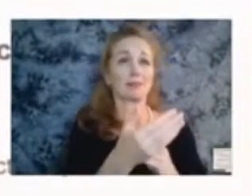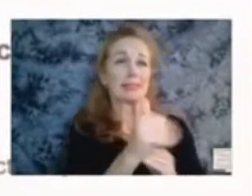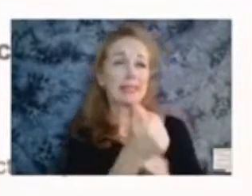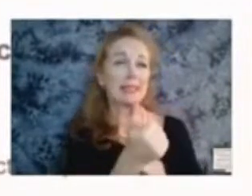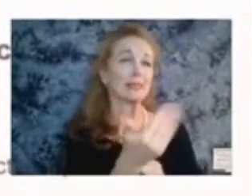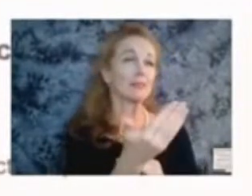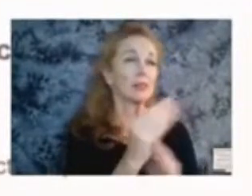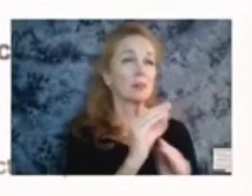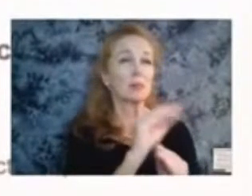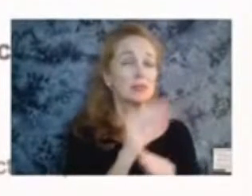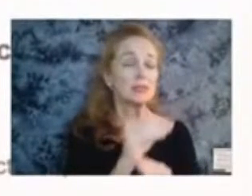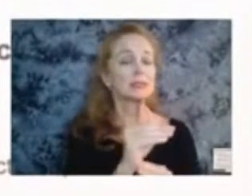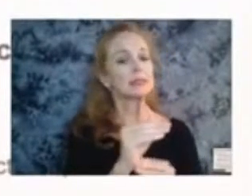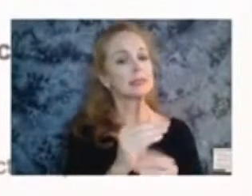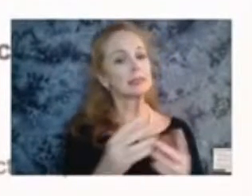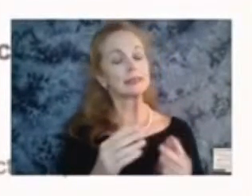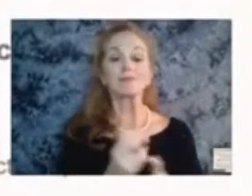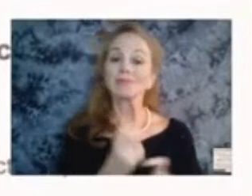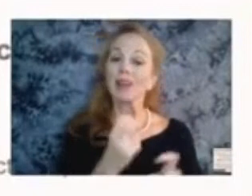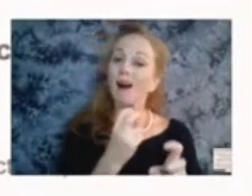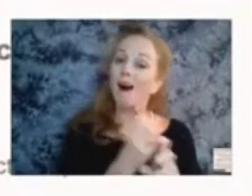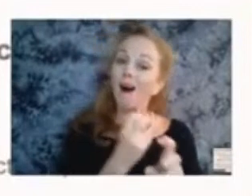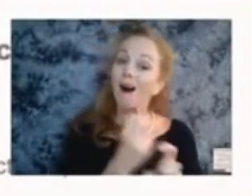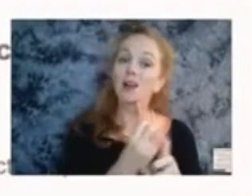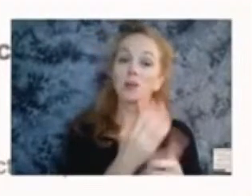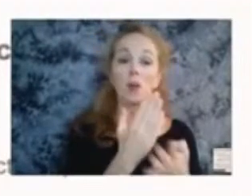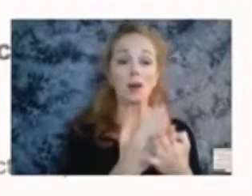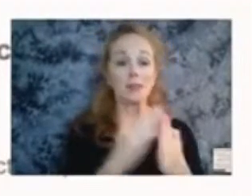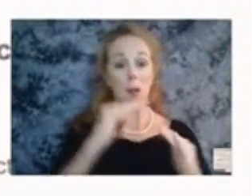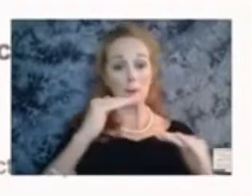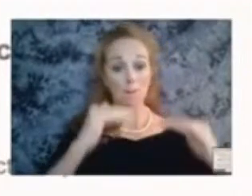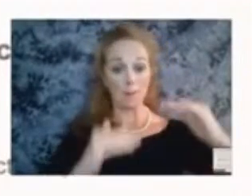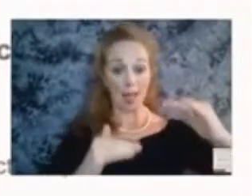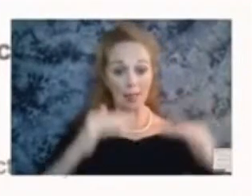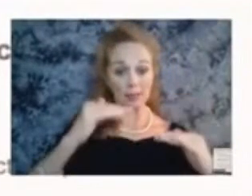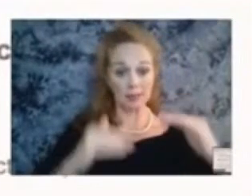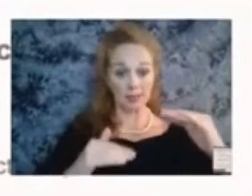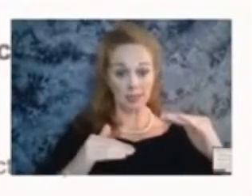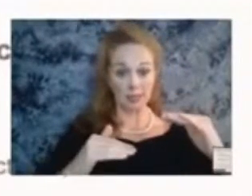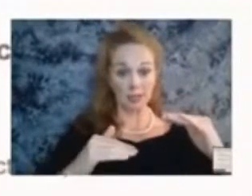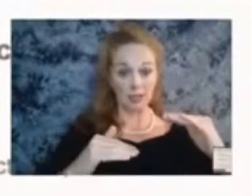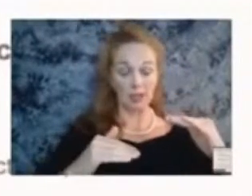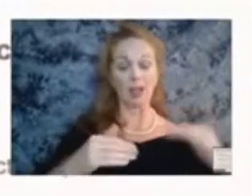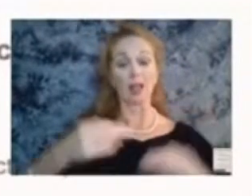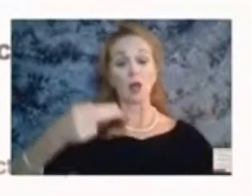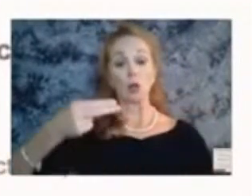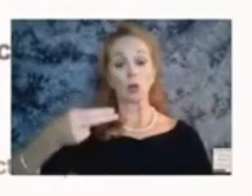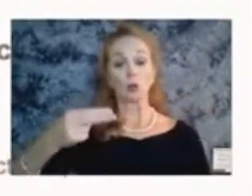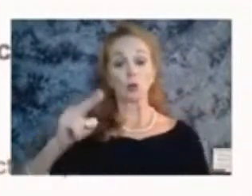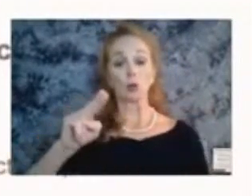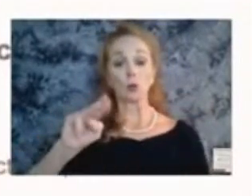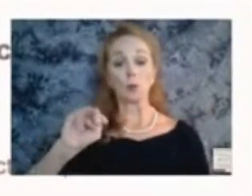about this is balancing the humidity and the moisture, particularly in the evenings and at night,